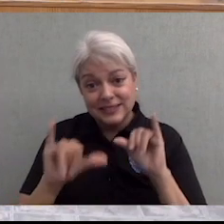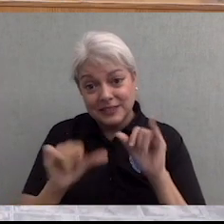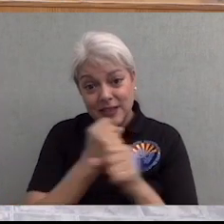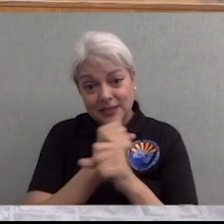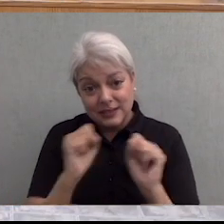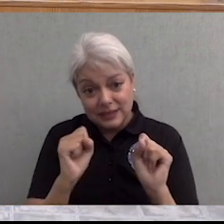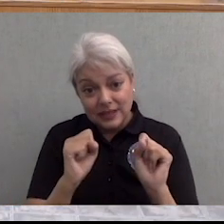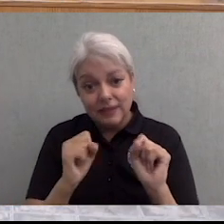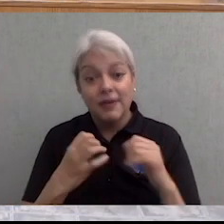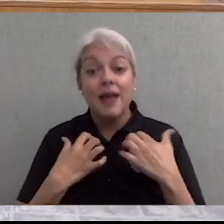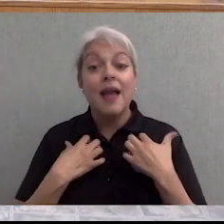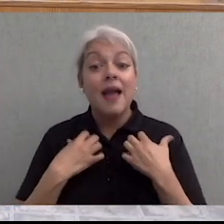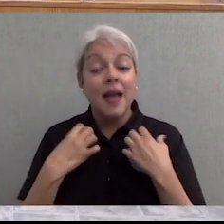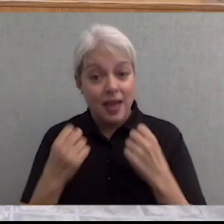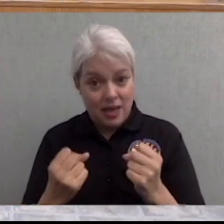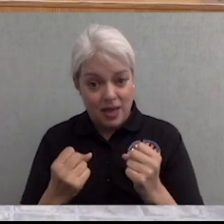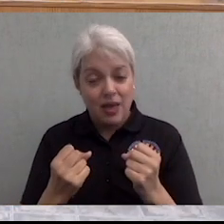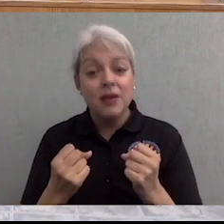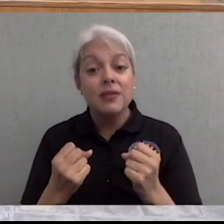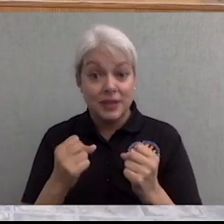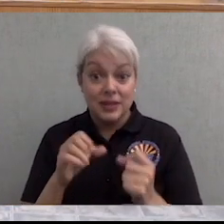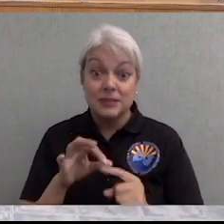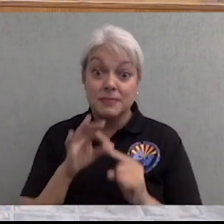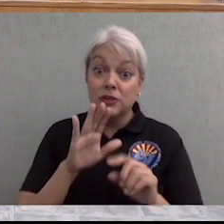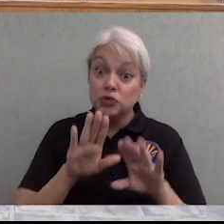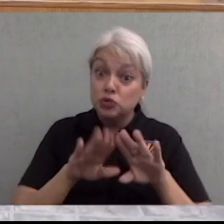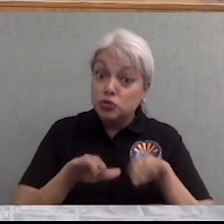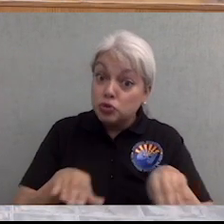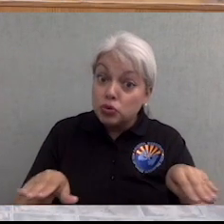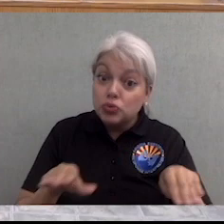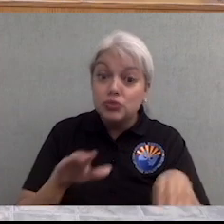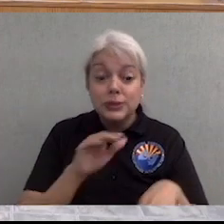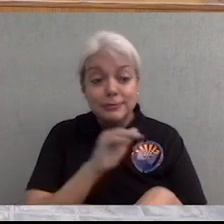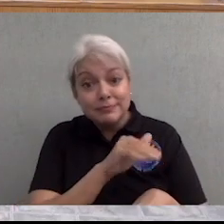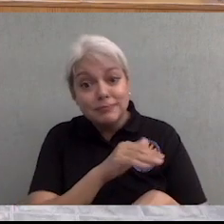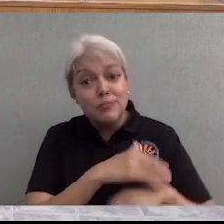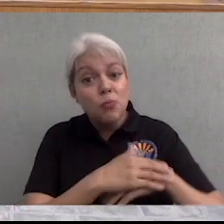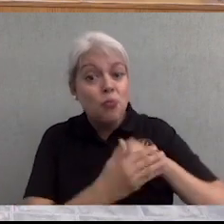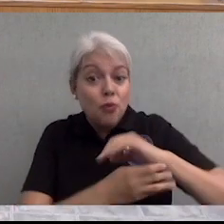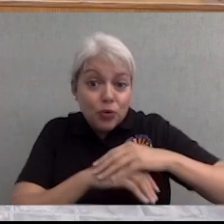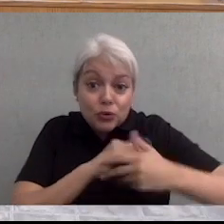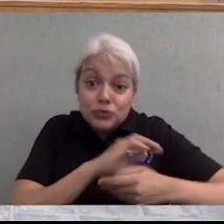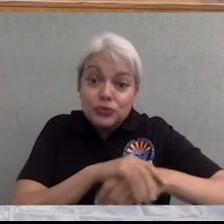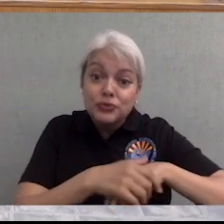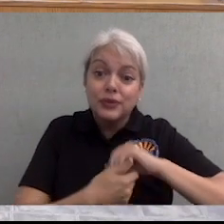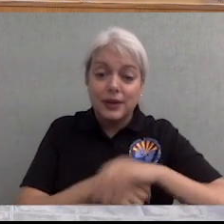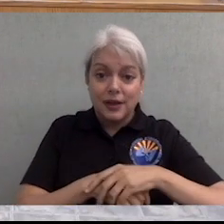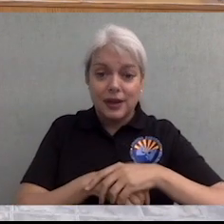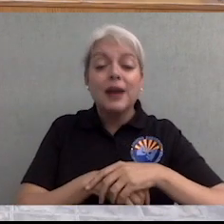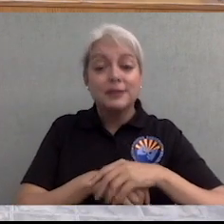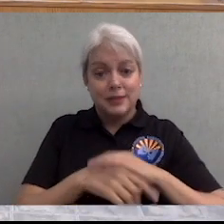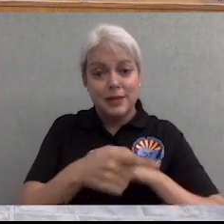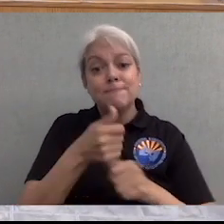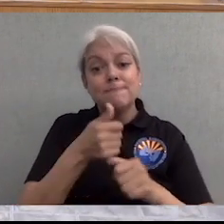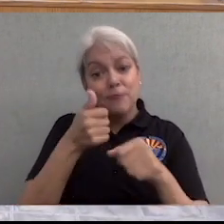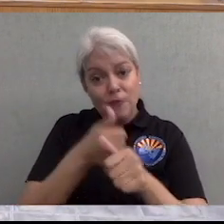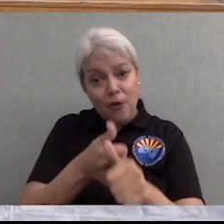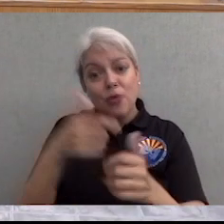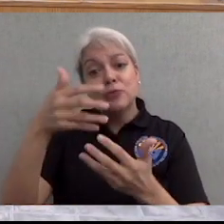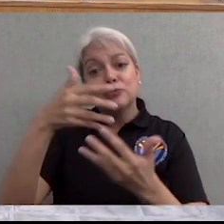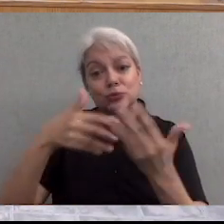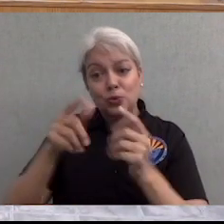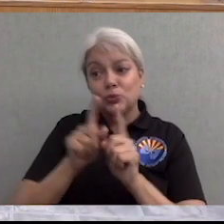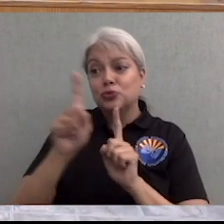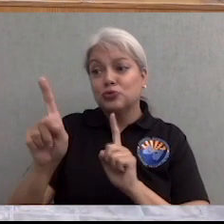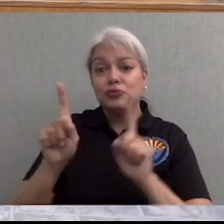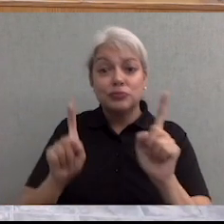especially our children, make sure that they're washing their hands and doing the social distances anywhere they go, whether they're going with you